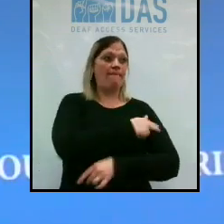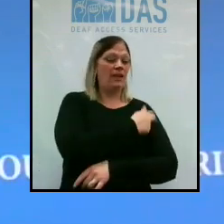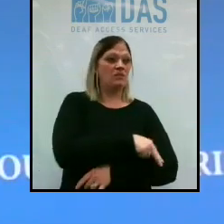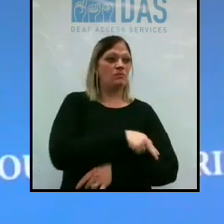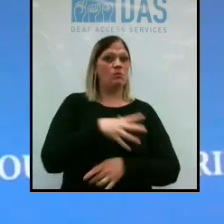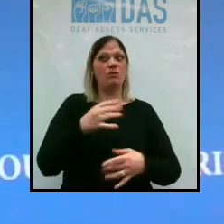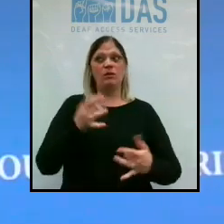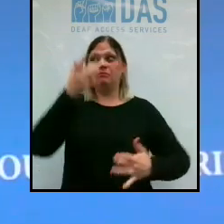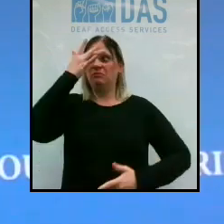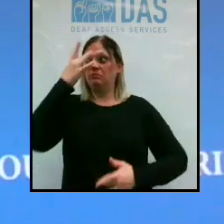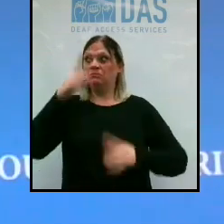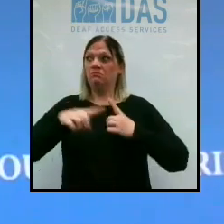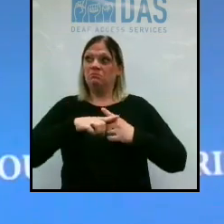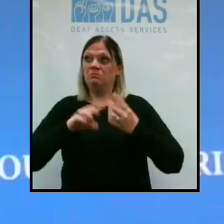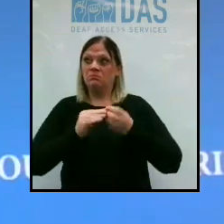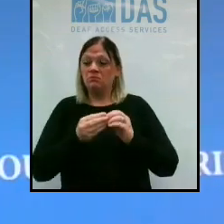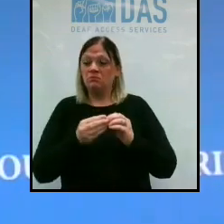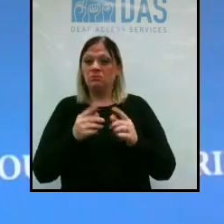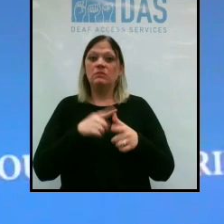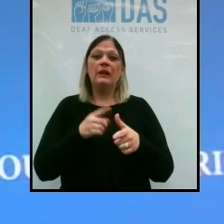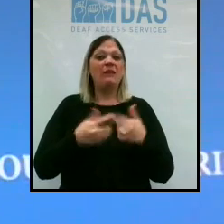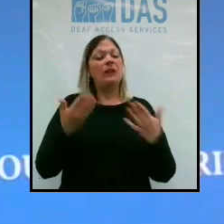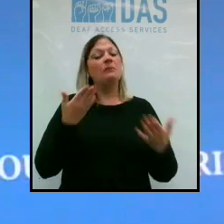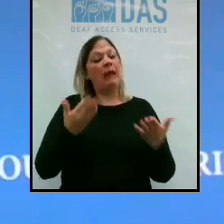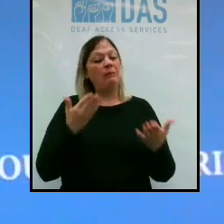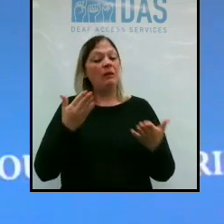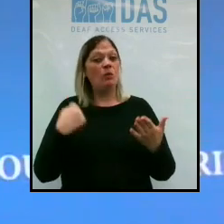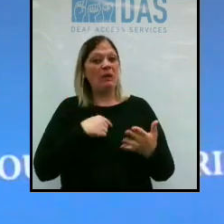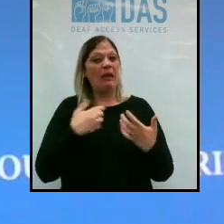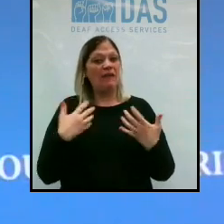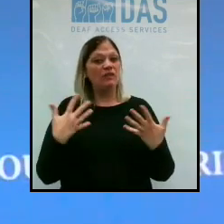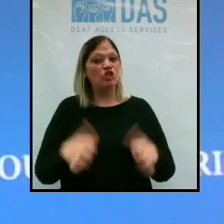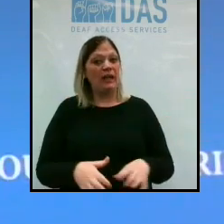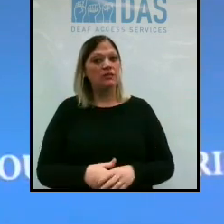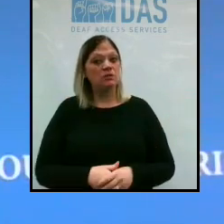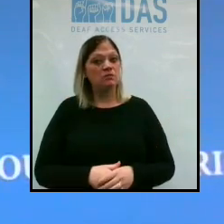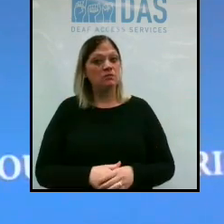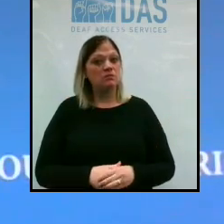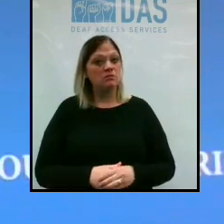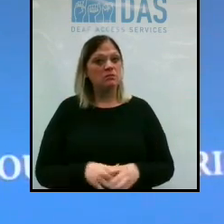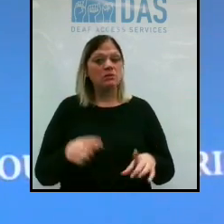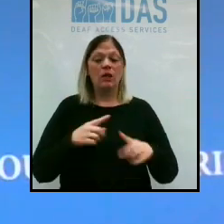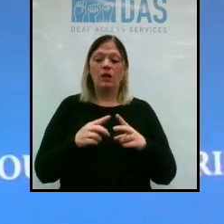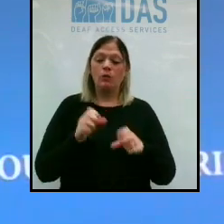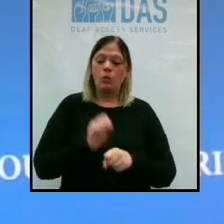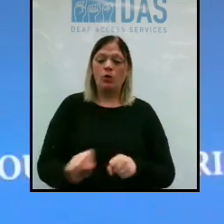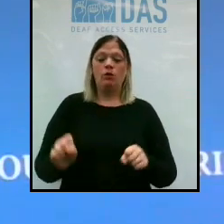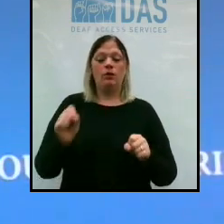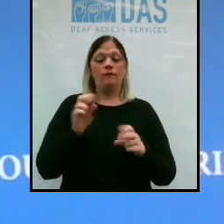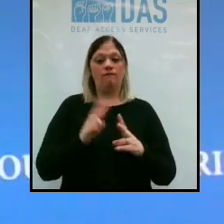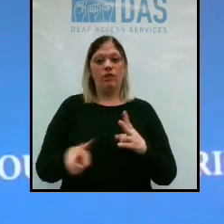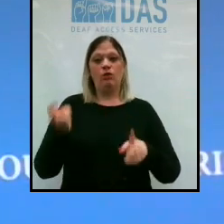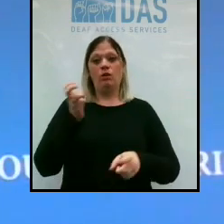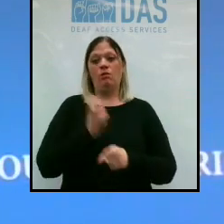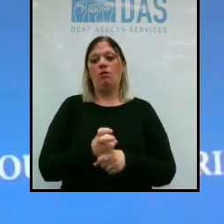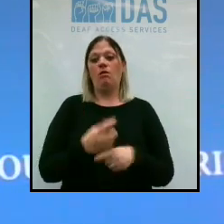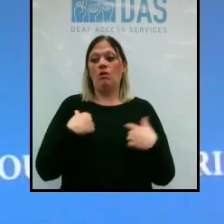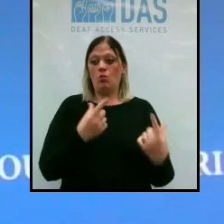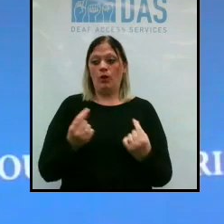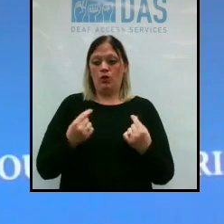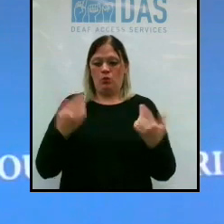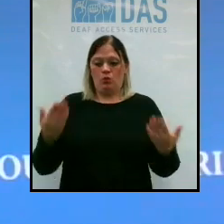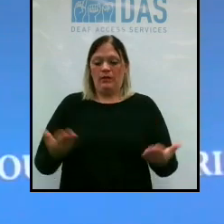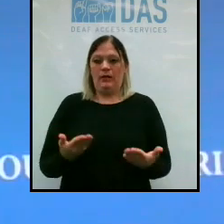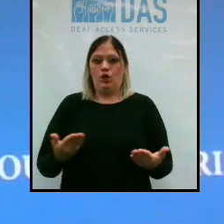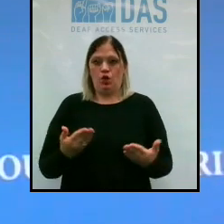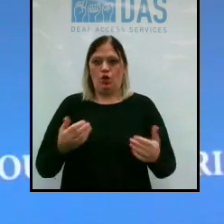contraction numbers, then we'd have a shot. I am working very hard to meet the things that we can do on our end with